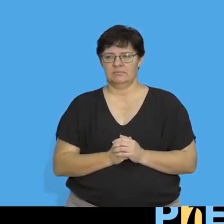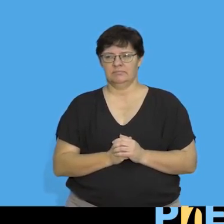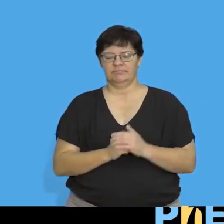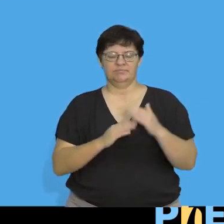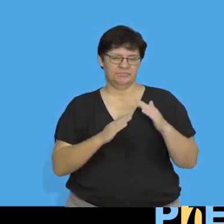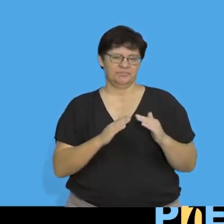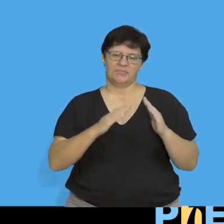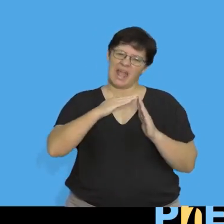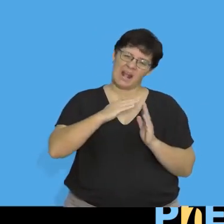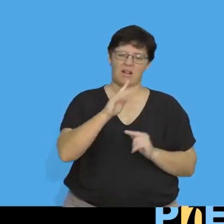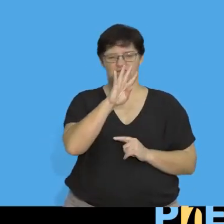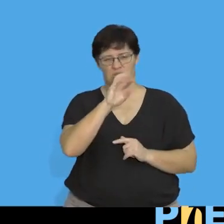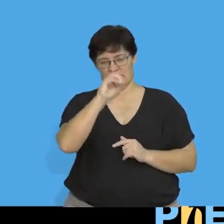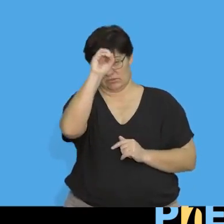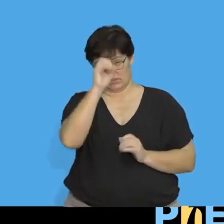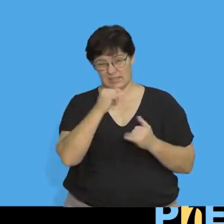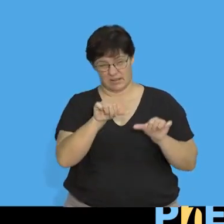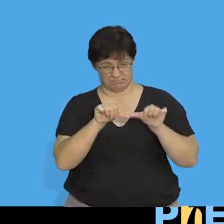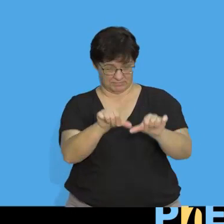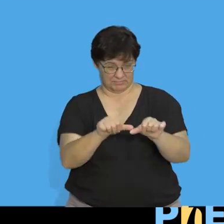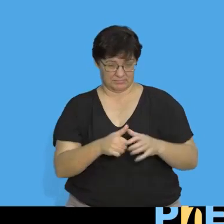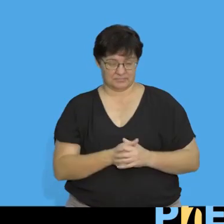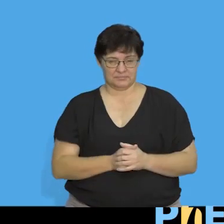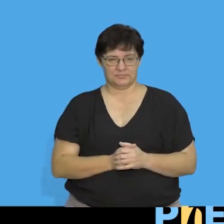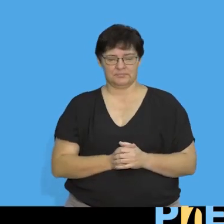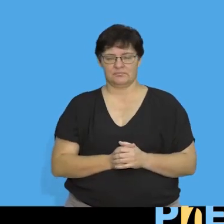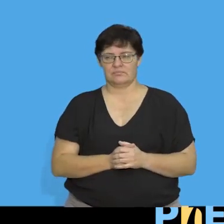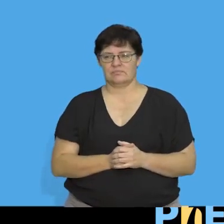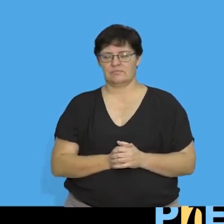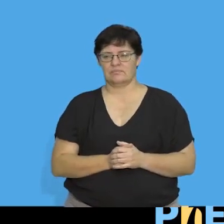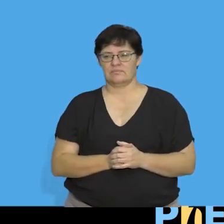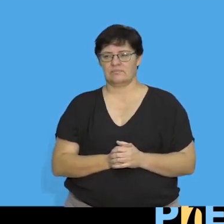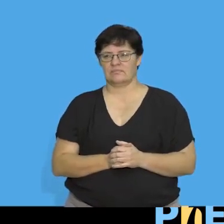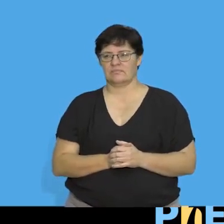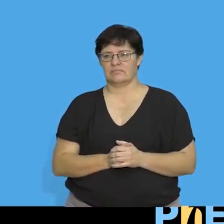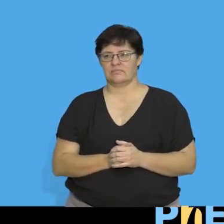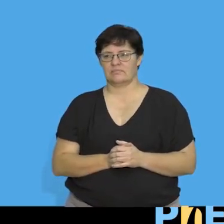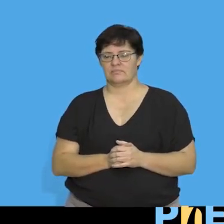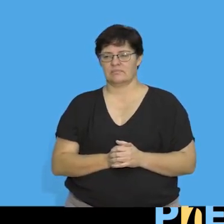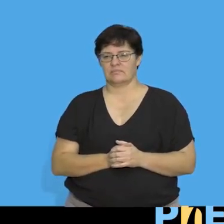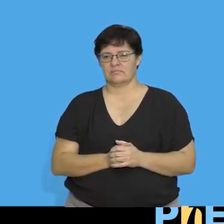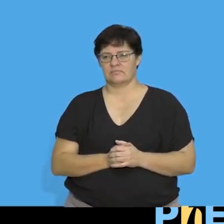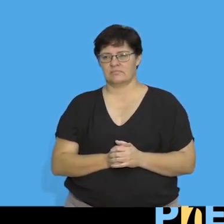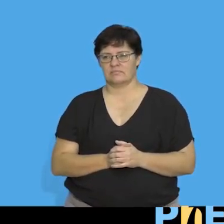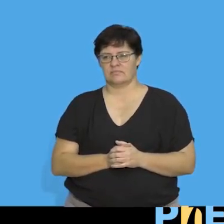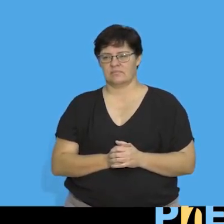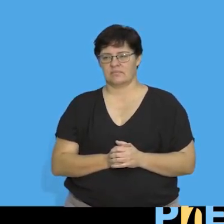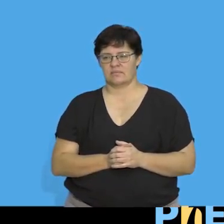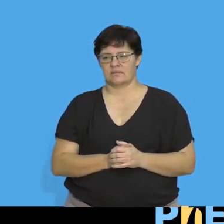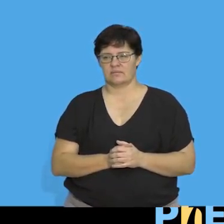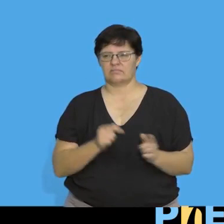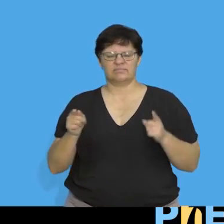angle that we've released it from as 40 degrees. It could be 40 degrees on the other side, doesn't